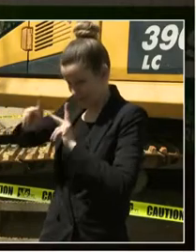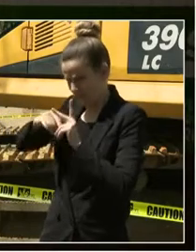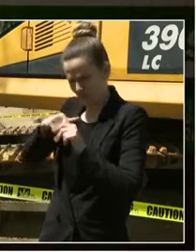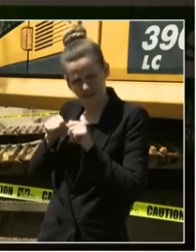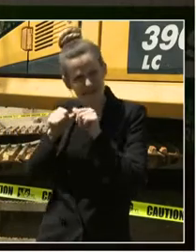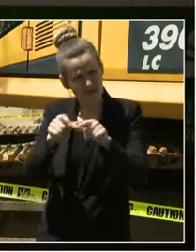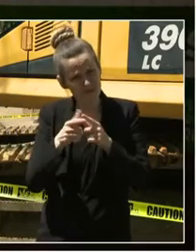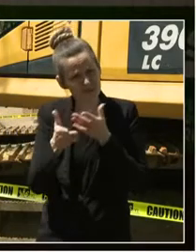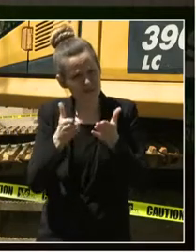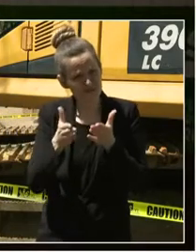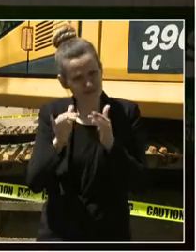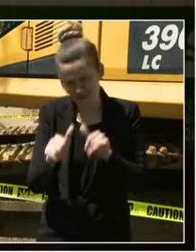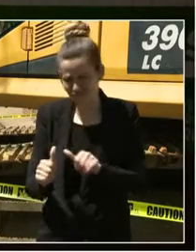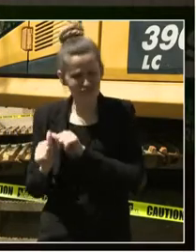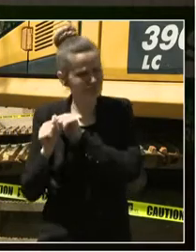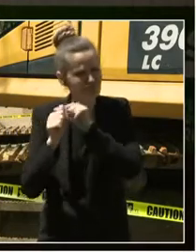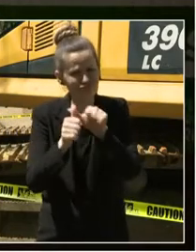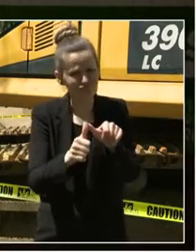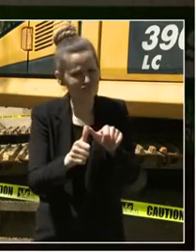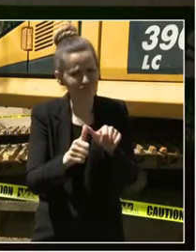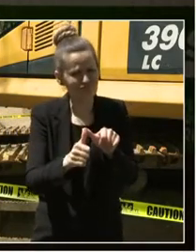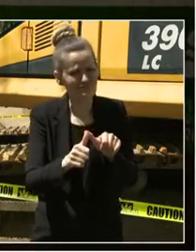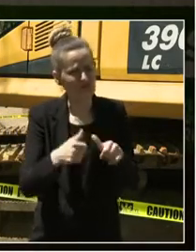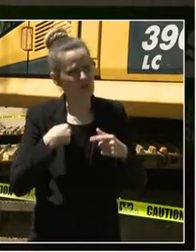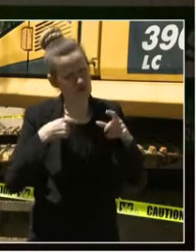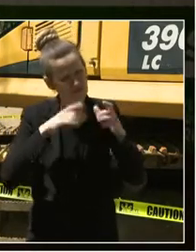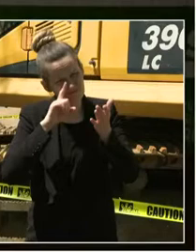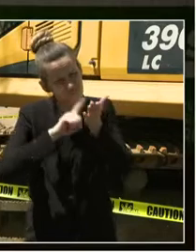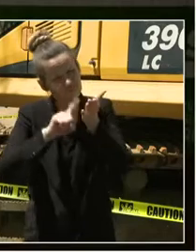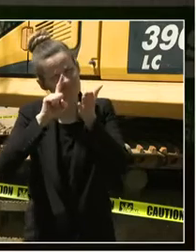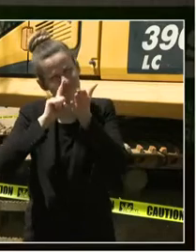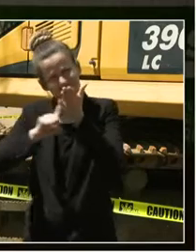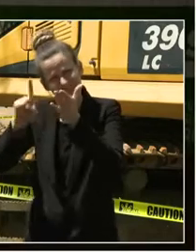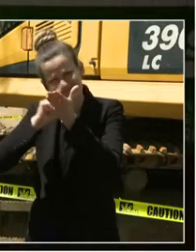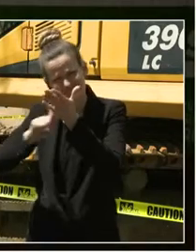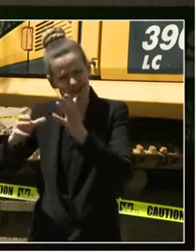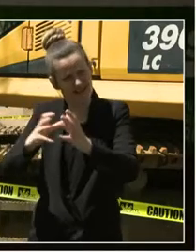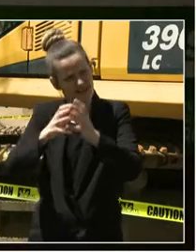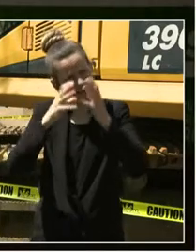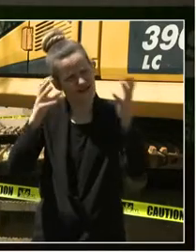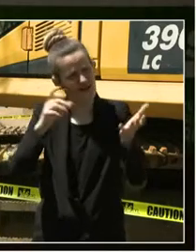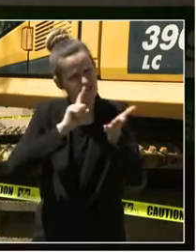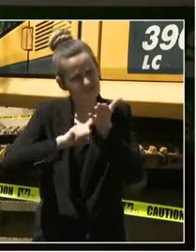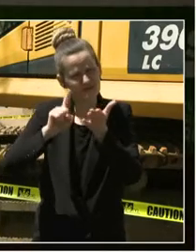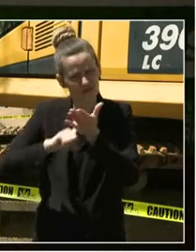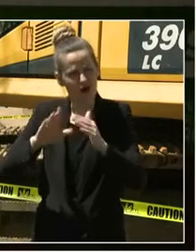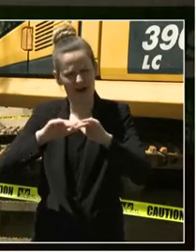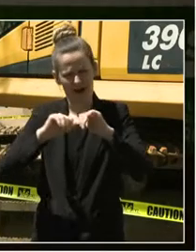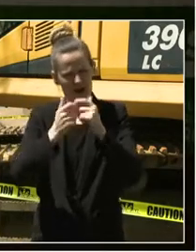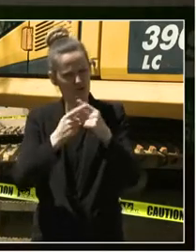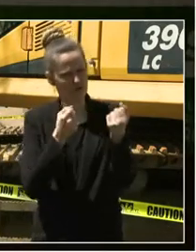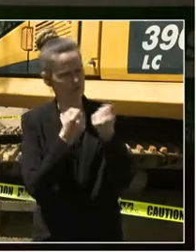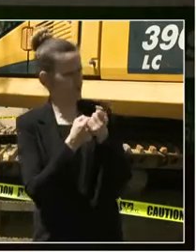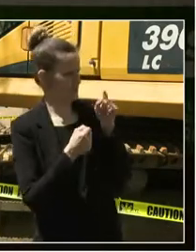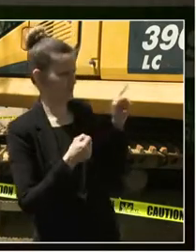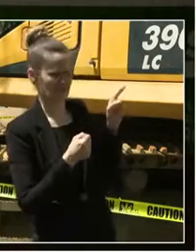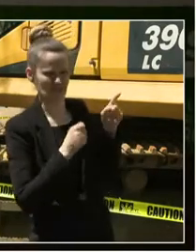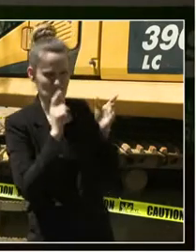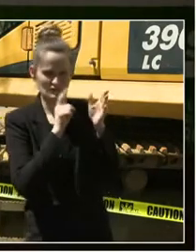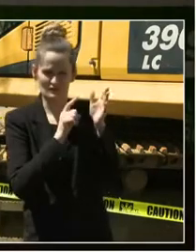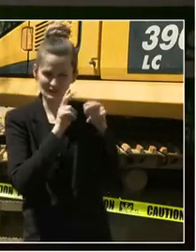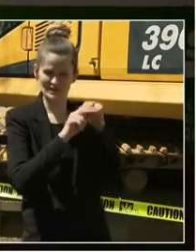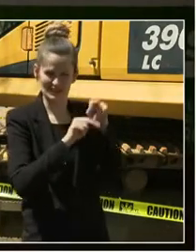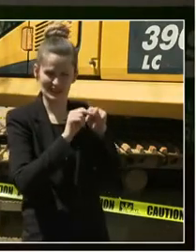of research on therapeutic support has already been incorporated into the design of this building. I want to say thank you once again